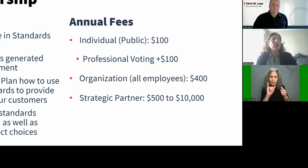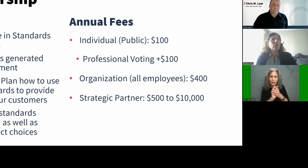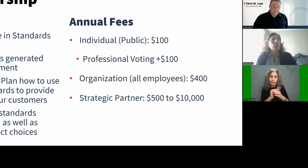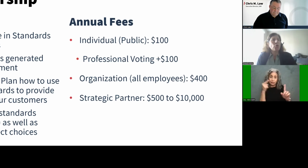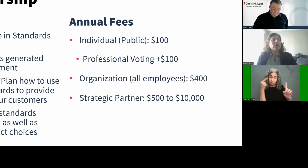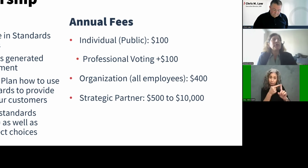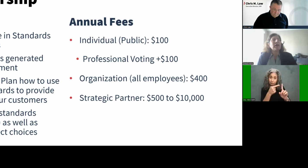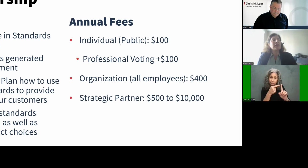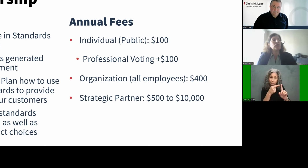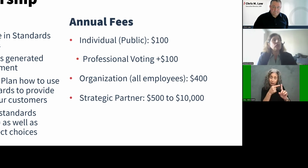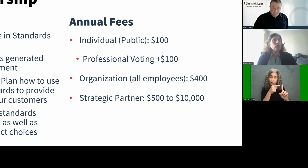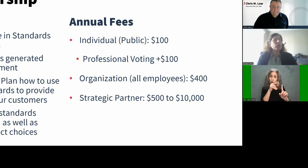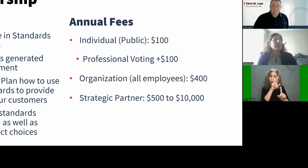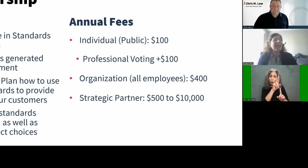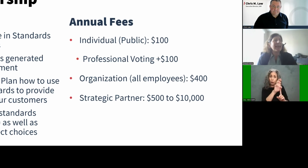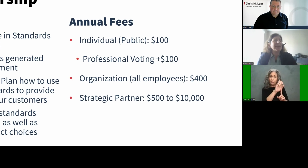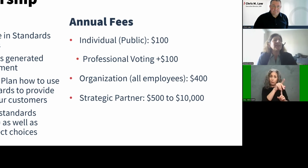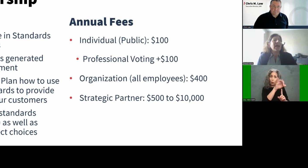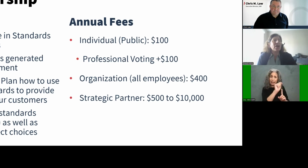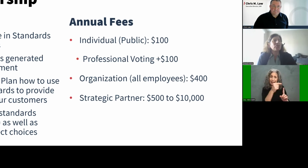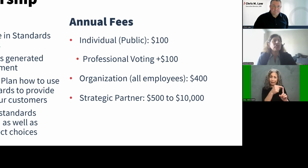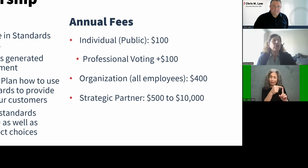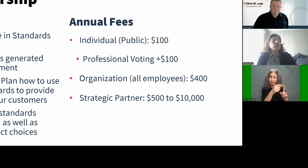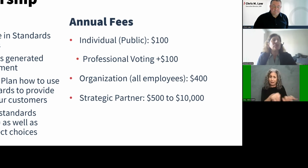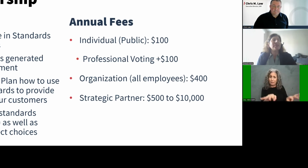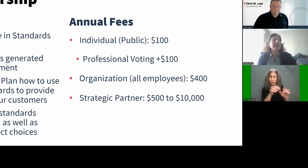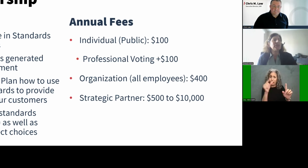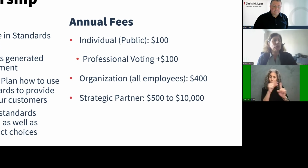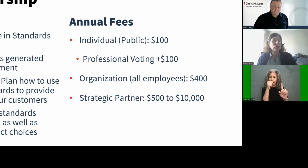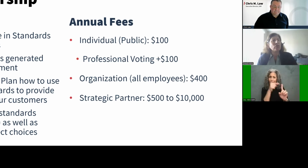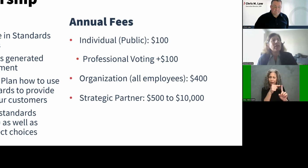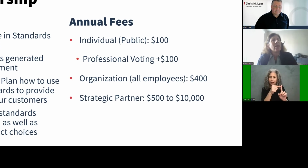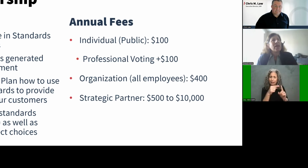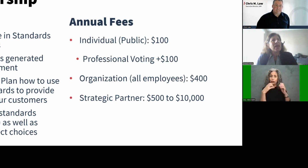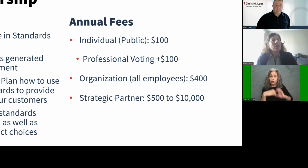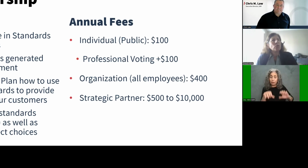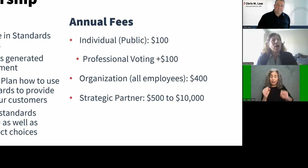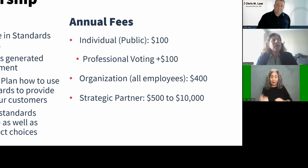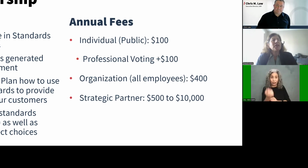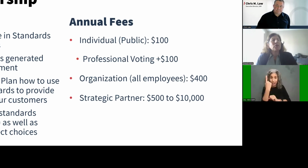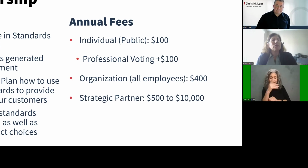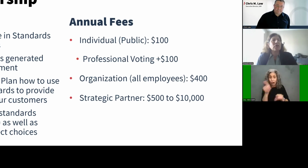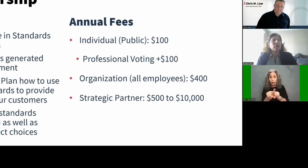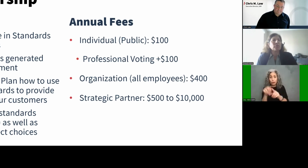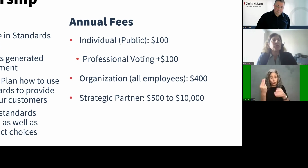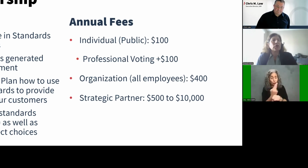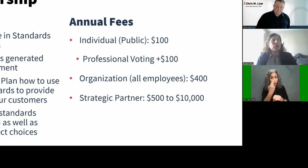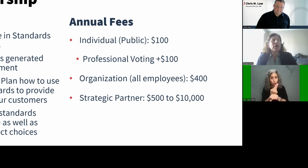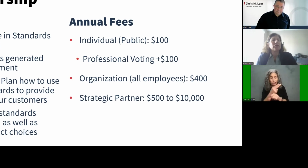the reporting that consumers can actually understand and use. And while there is